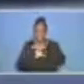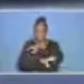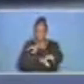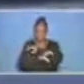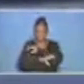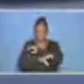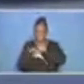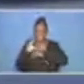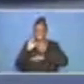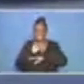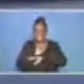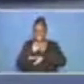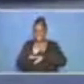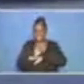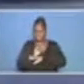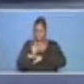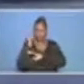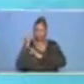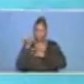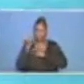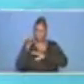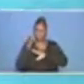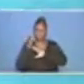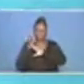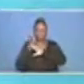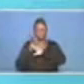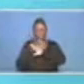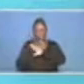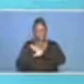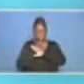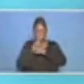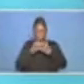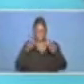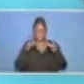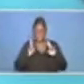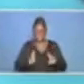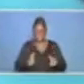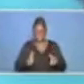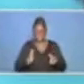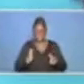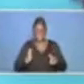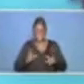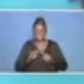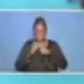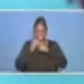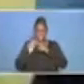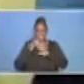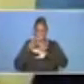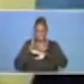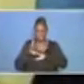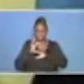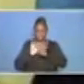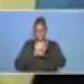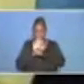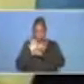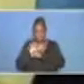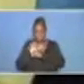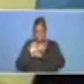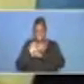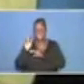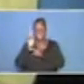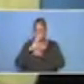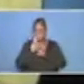is working aggressively to increase its tourism visitor volume in this post-COVID-19 pandemic climate and is using a